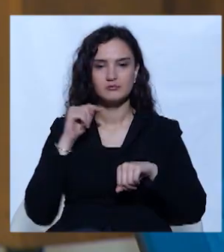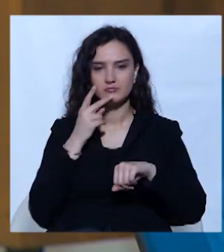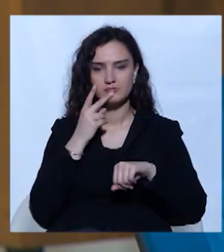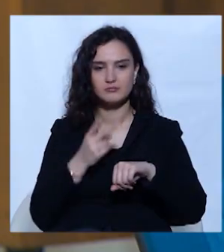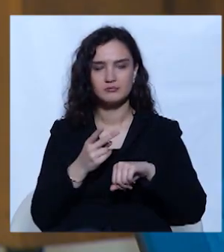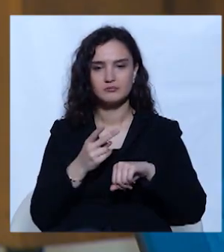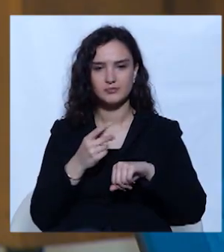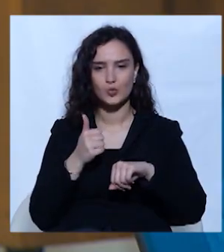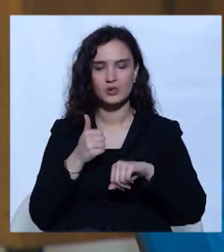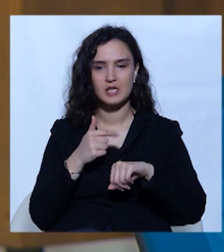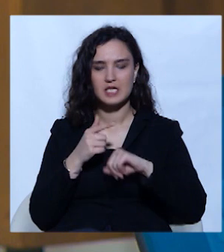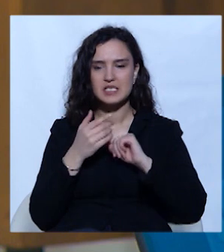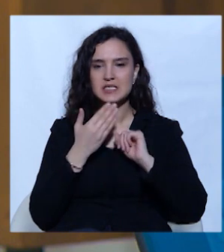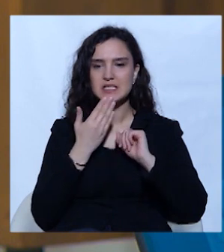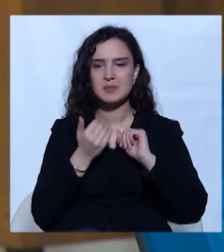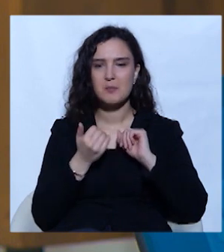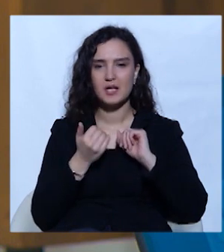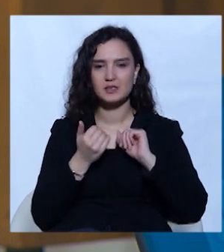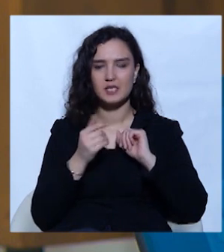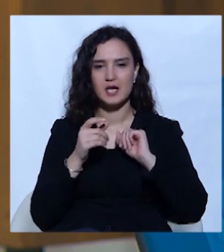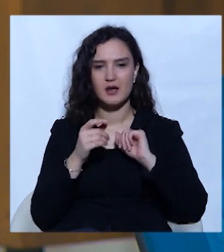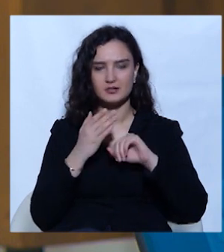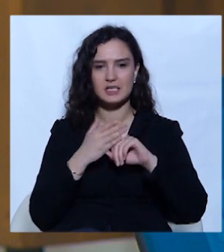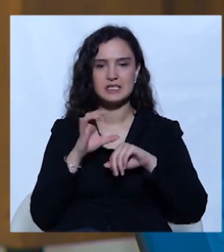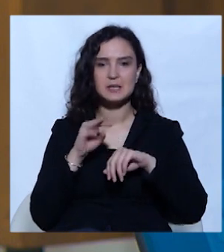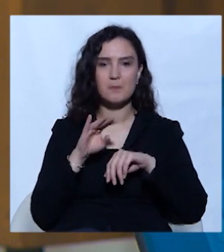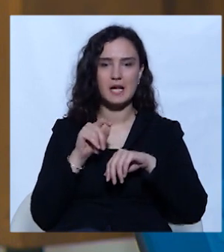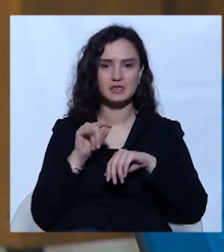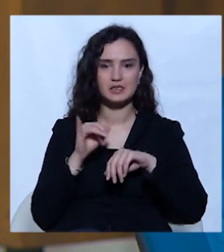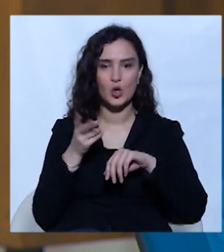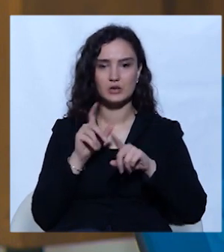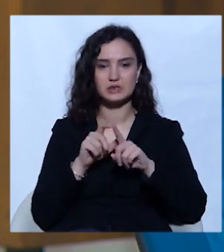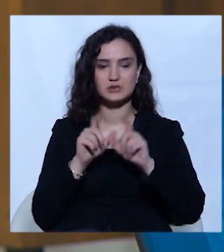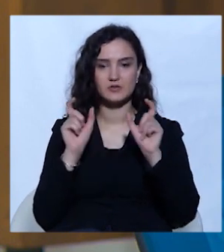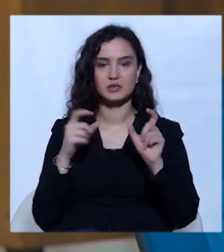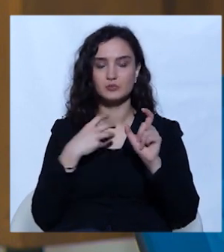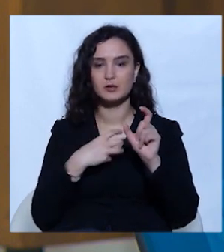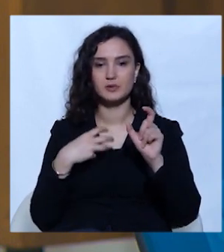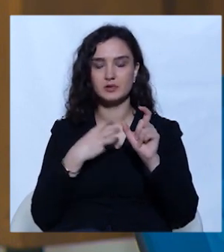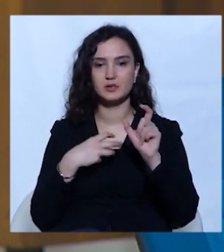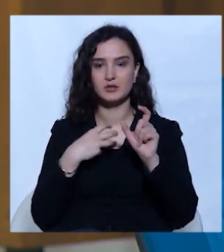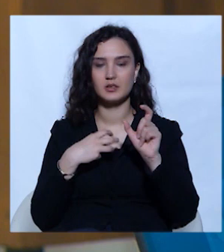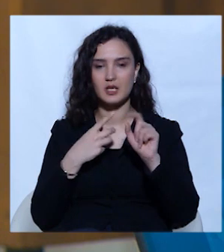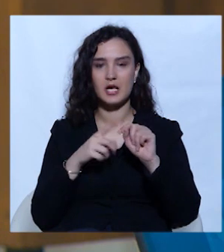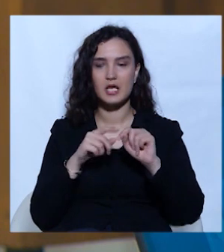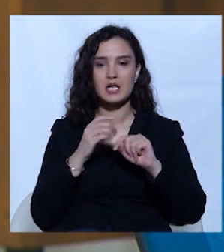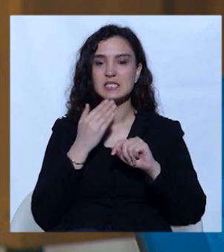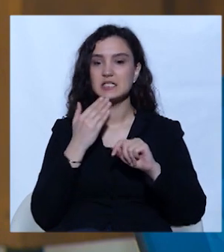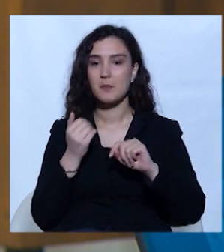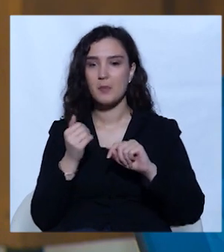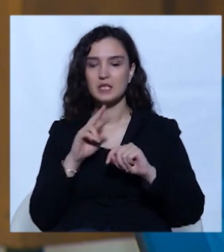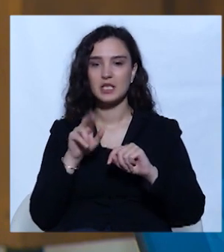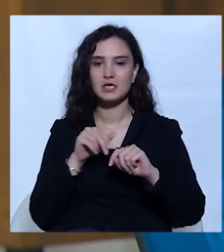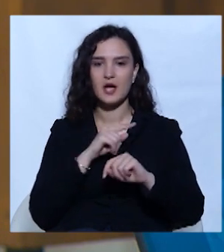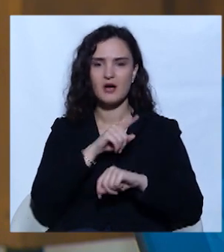out our empathy and our sympathy, two different words that are very important to understand.